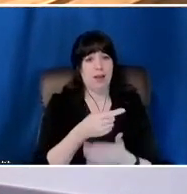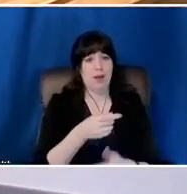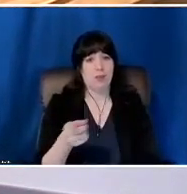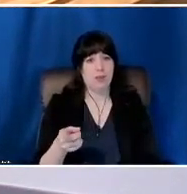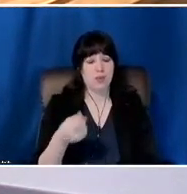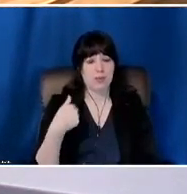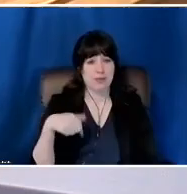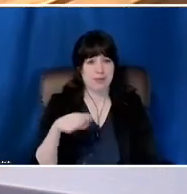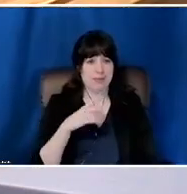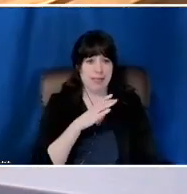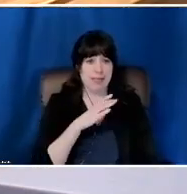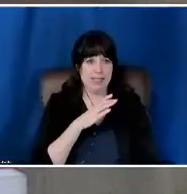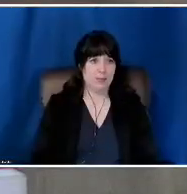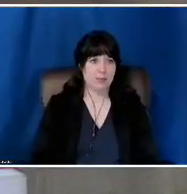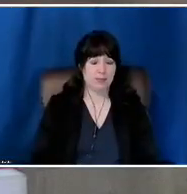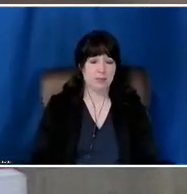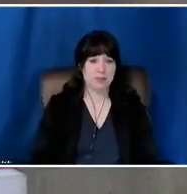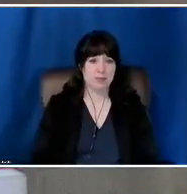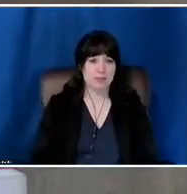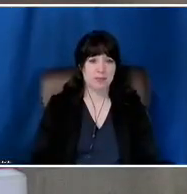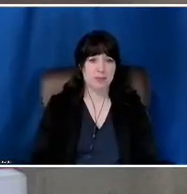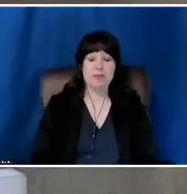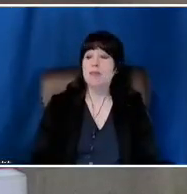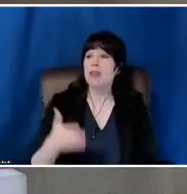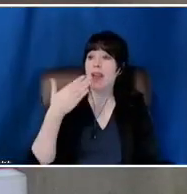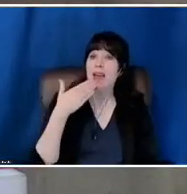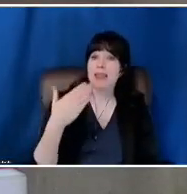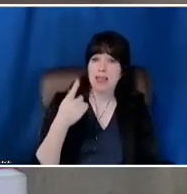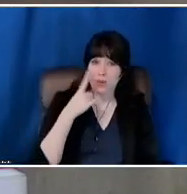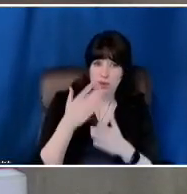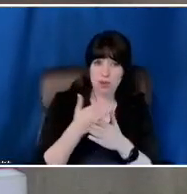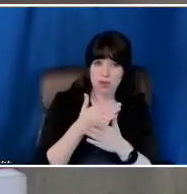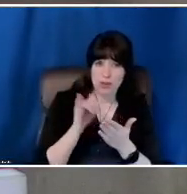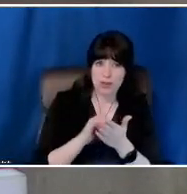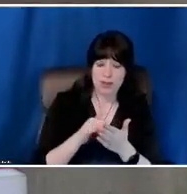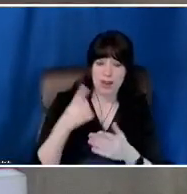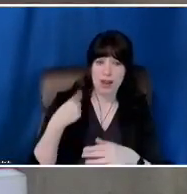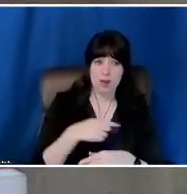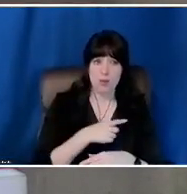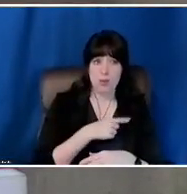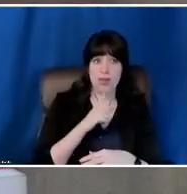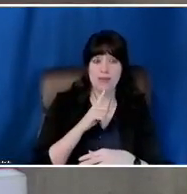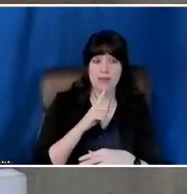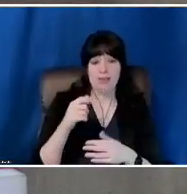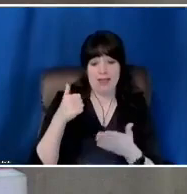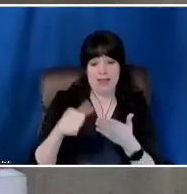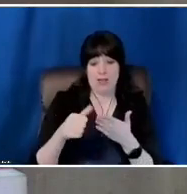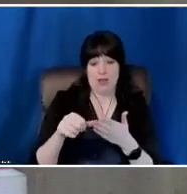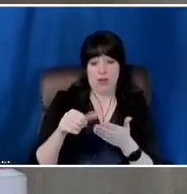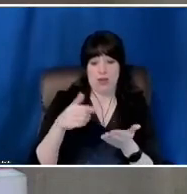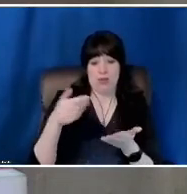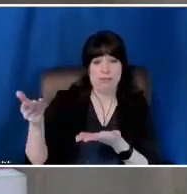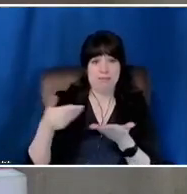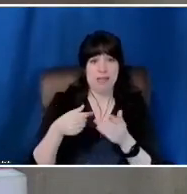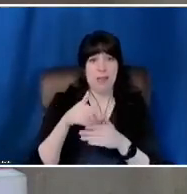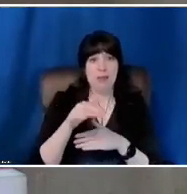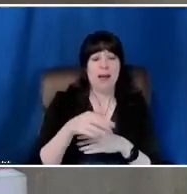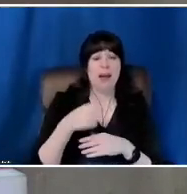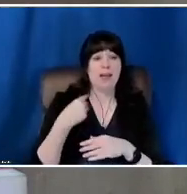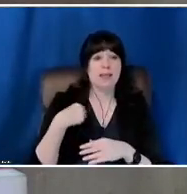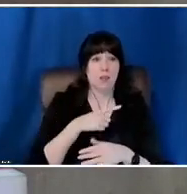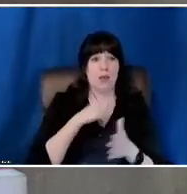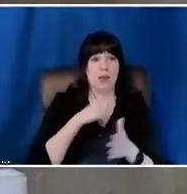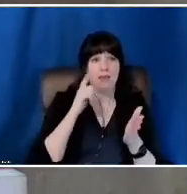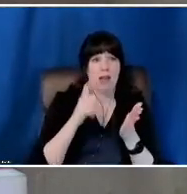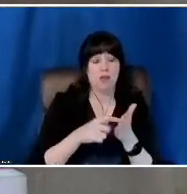council. Thank you for sharing that. And we've definitely shared some letters in the past and acknowledgement of concerns